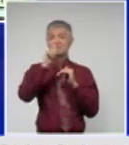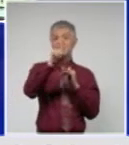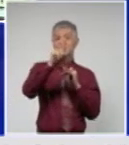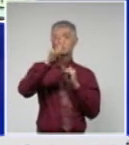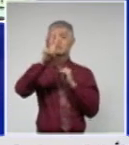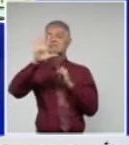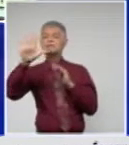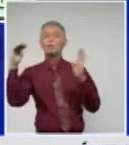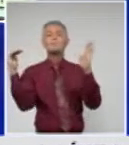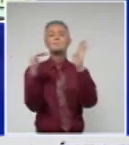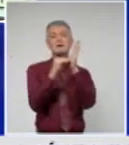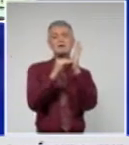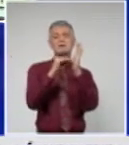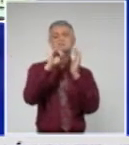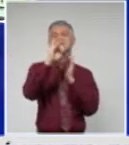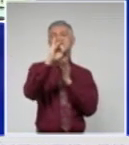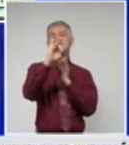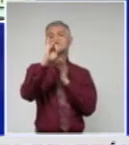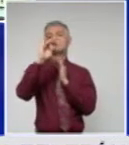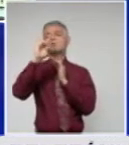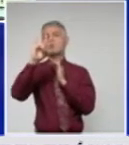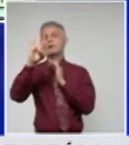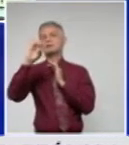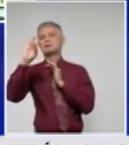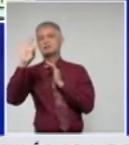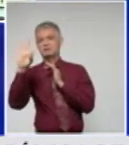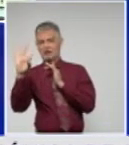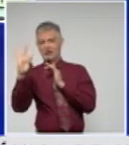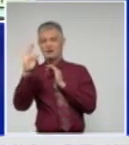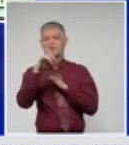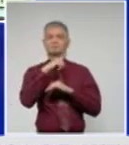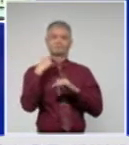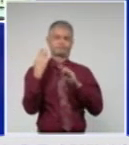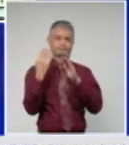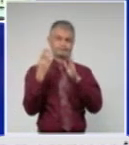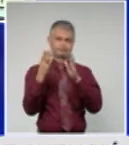89,619 deaths. Then Brazil with